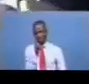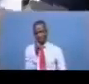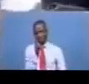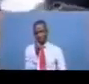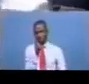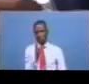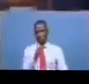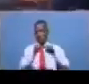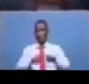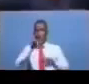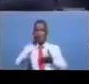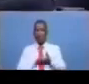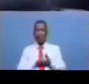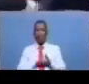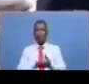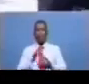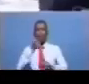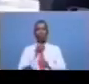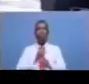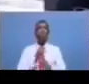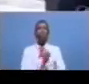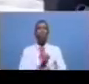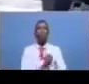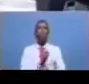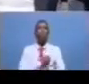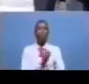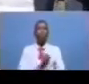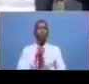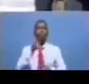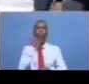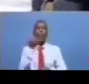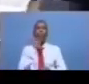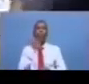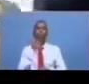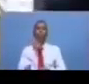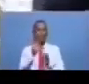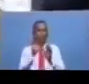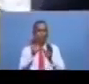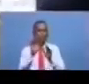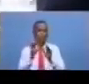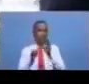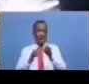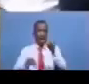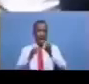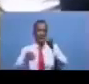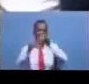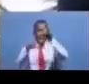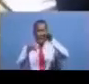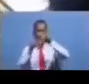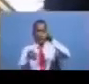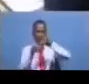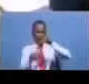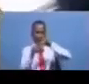declaration, you claim to have made a mistake, in fact, so flawed was that declaration that if you added all the